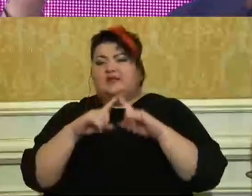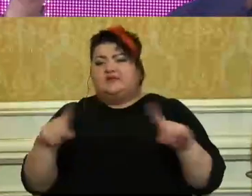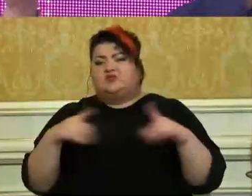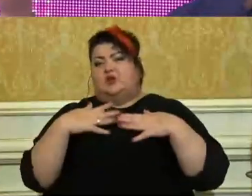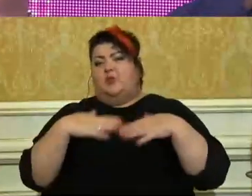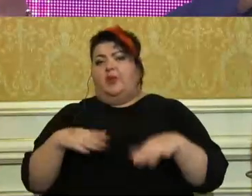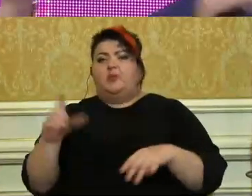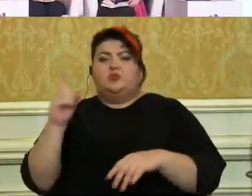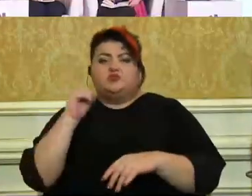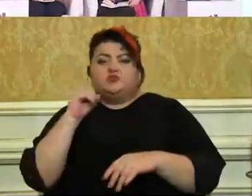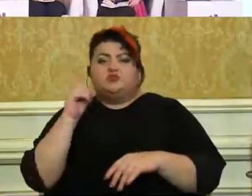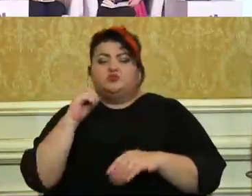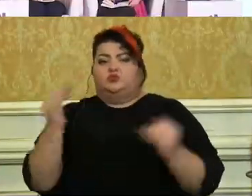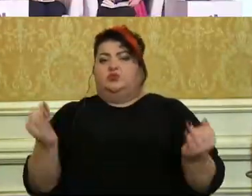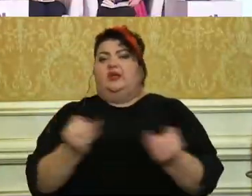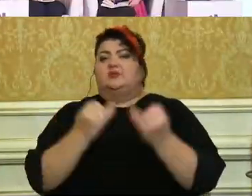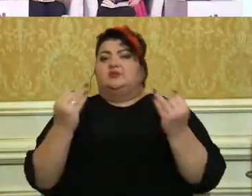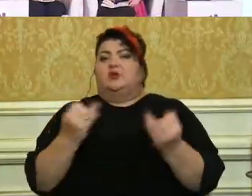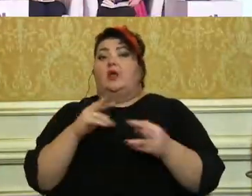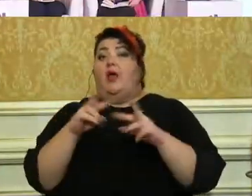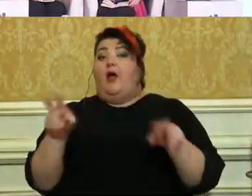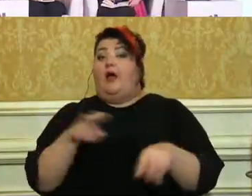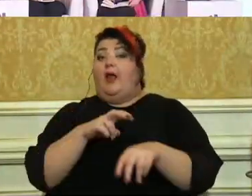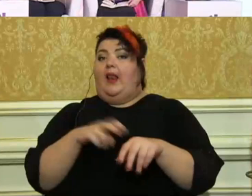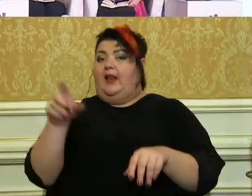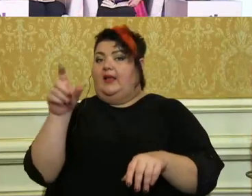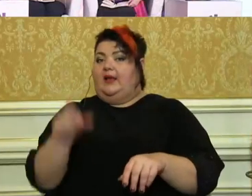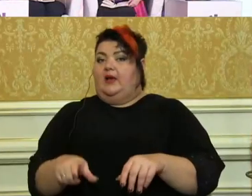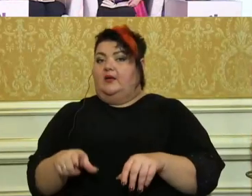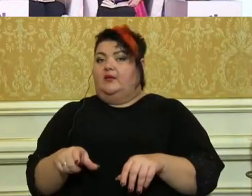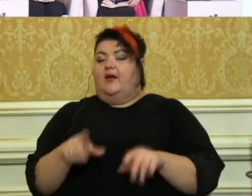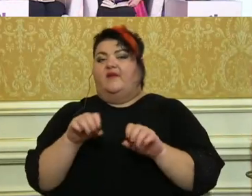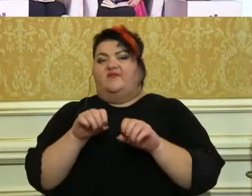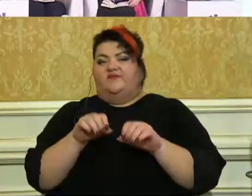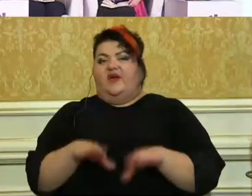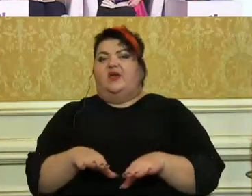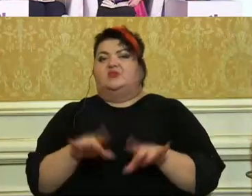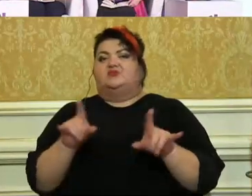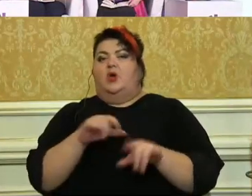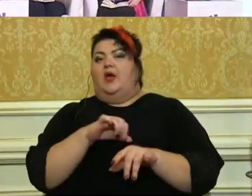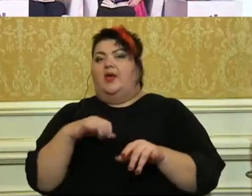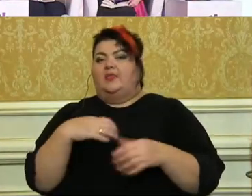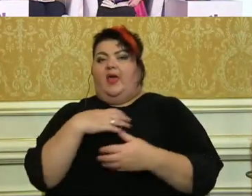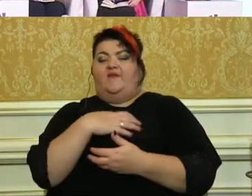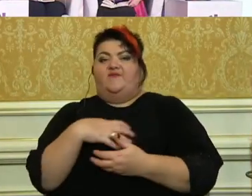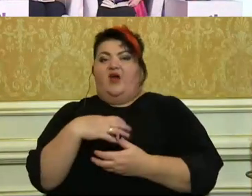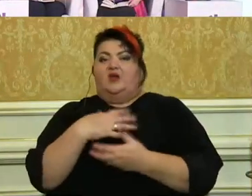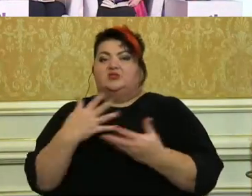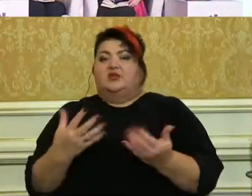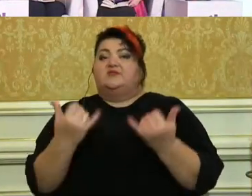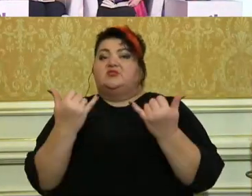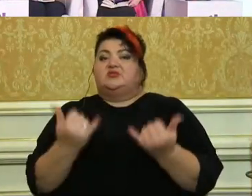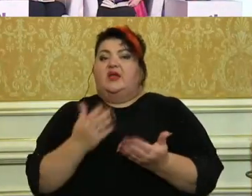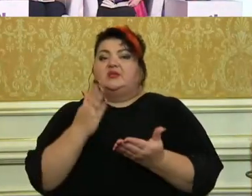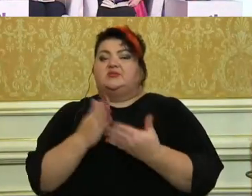There isn't quite sure to think that they can do it. And then for me, it was very pleasant to hear the story about the doctor, that the doctor made